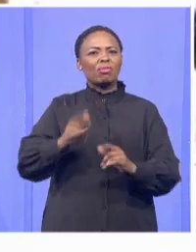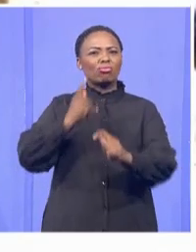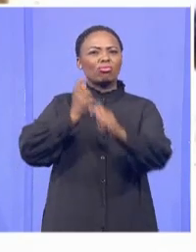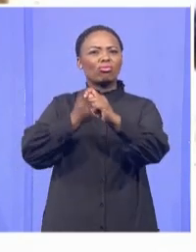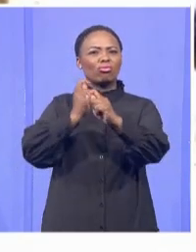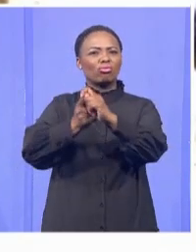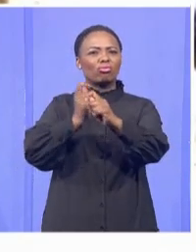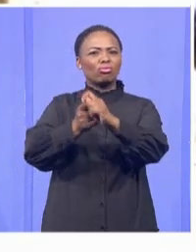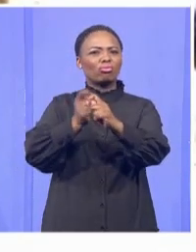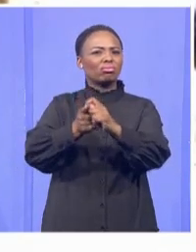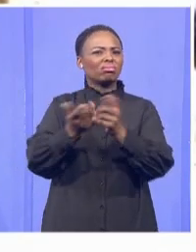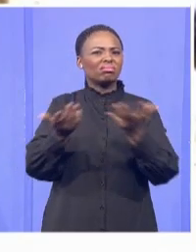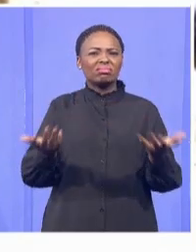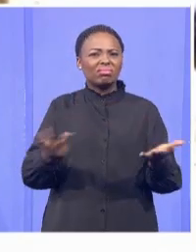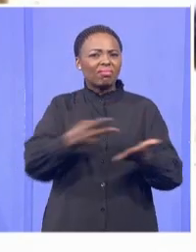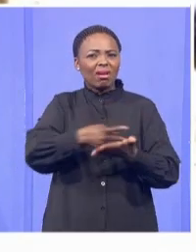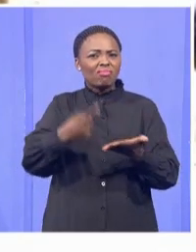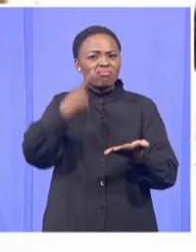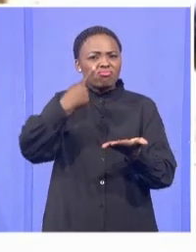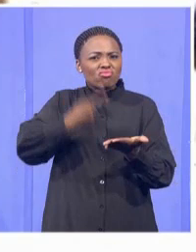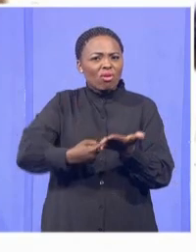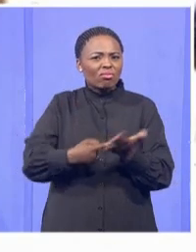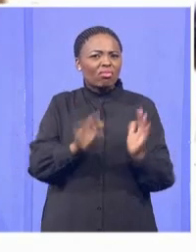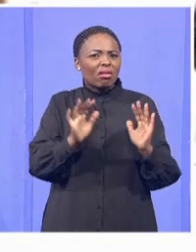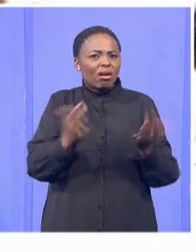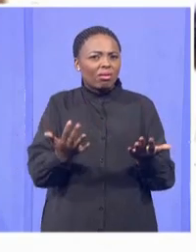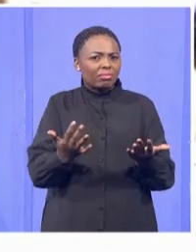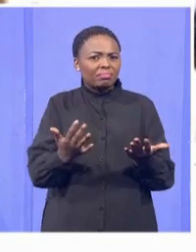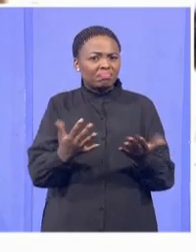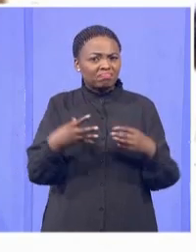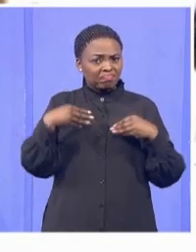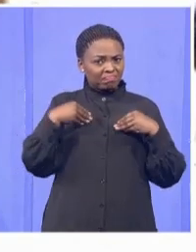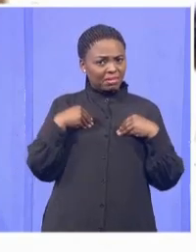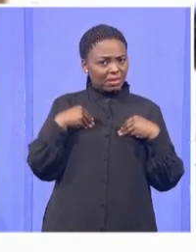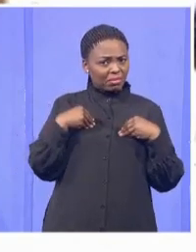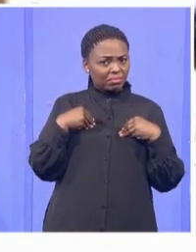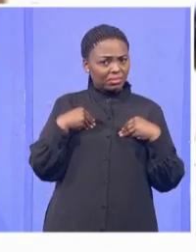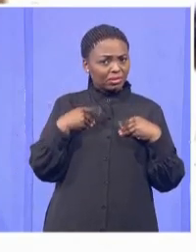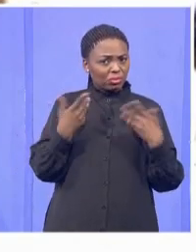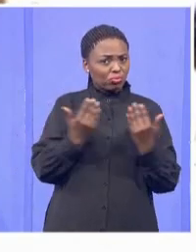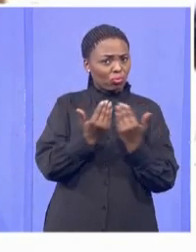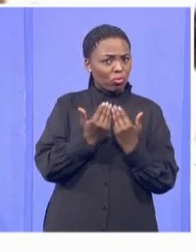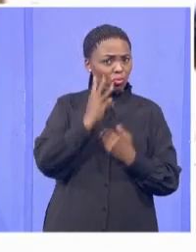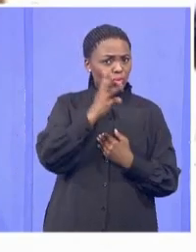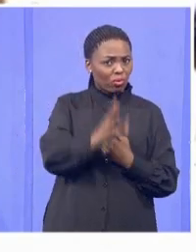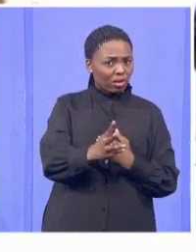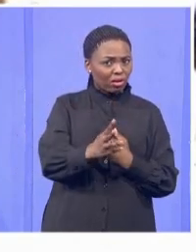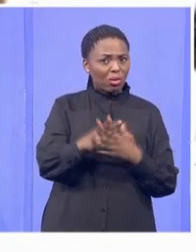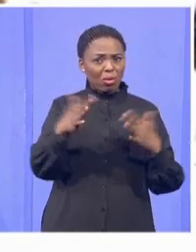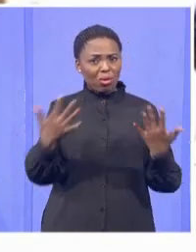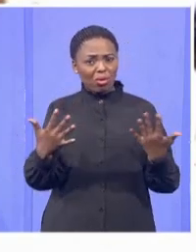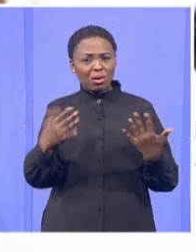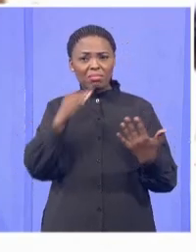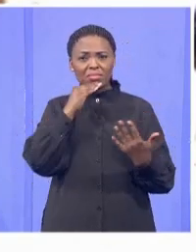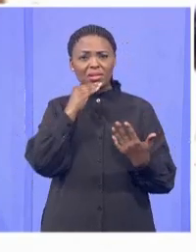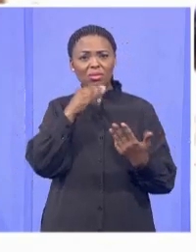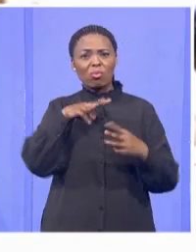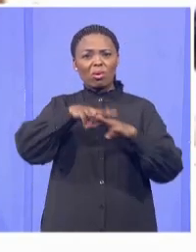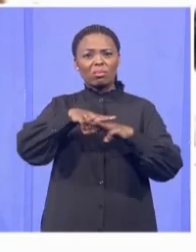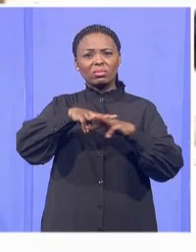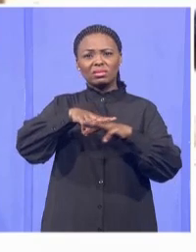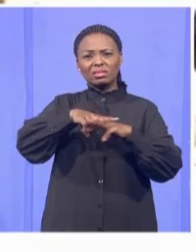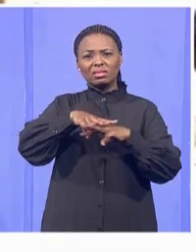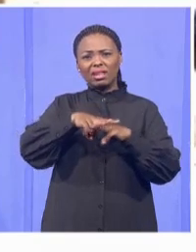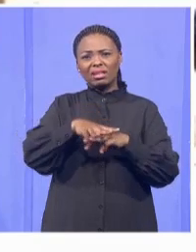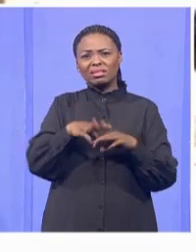clarity, when parents receive acceptance offers, does this mean they shouldn't go onto the website to accept? Can I just get clarity